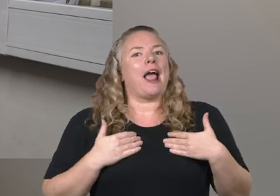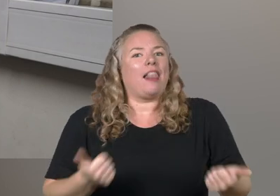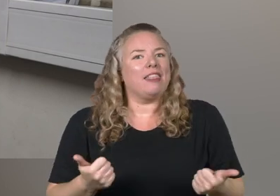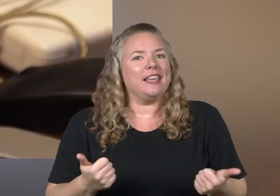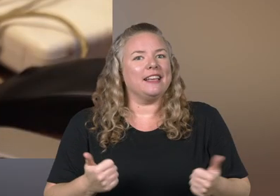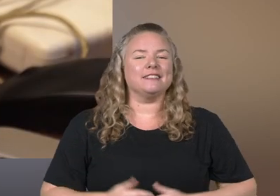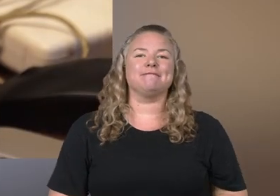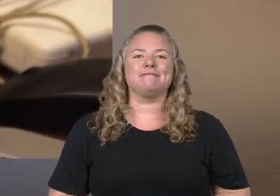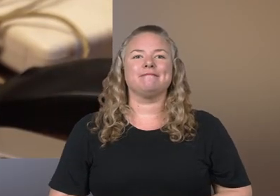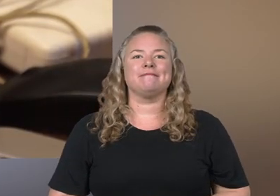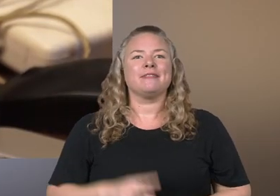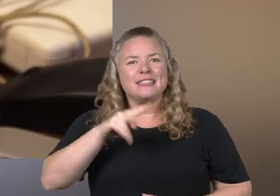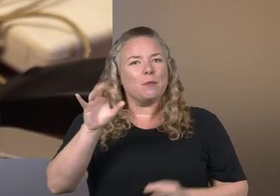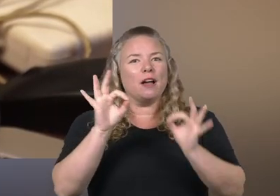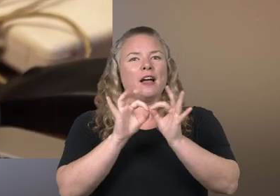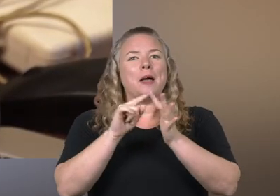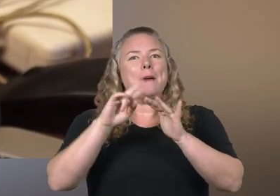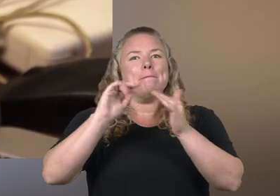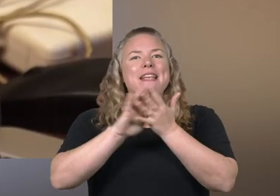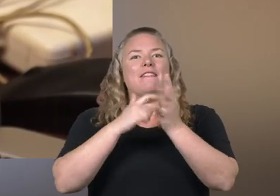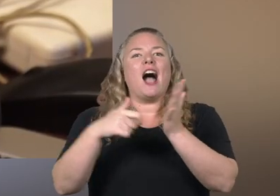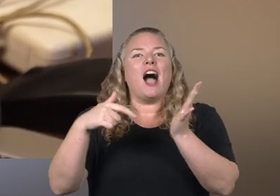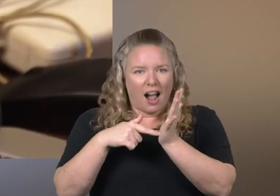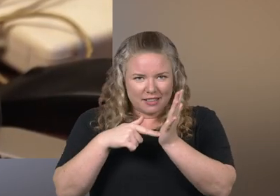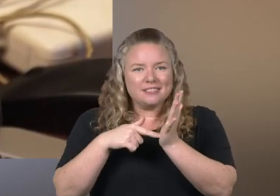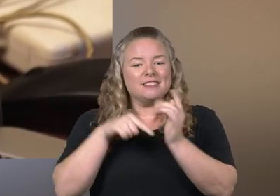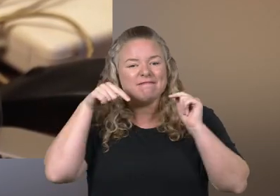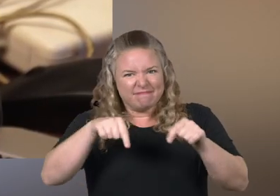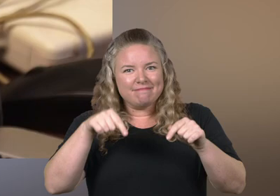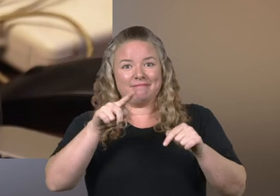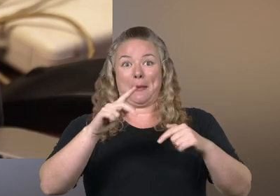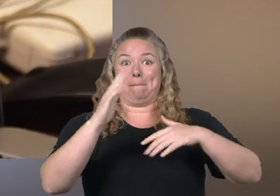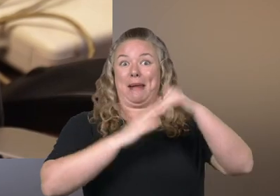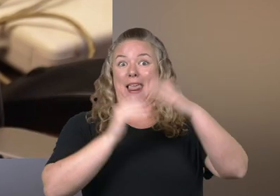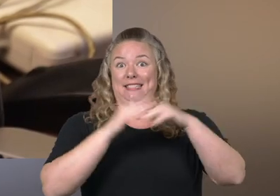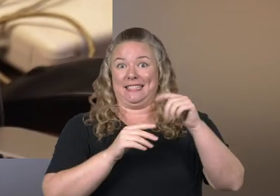is healthy. That's Beefheart here, that's him in the building.